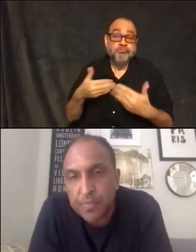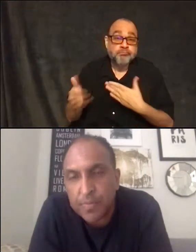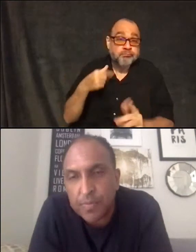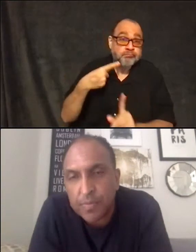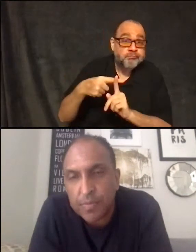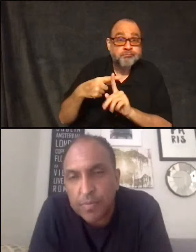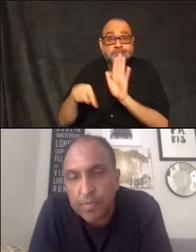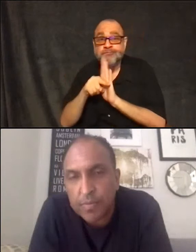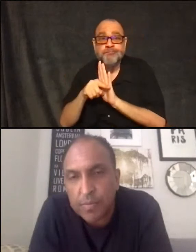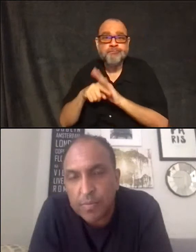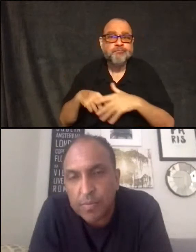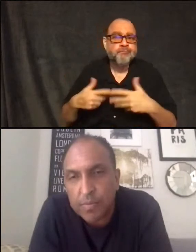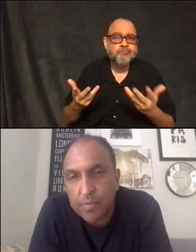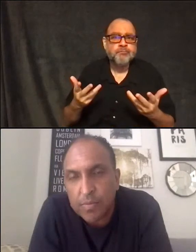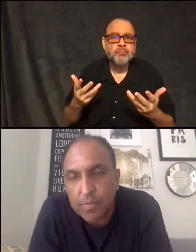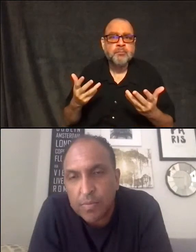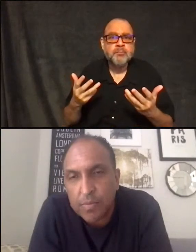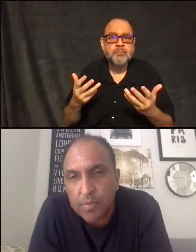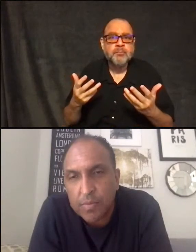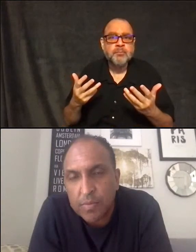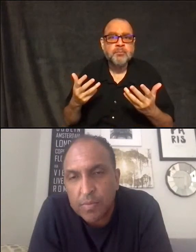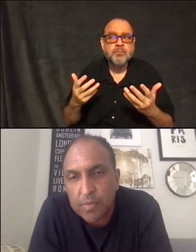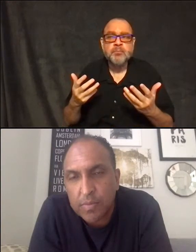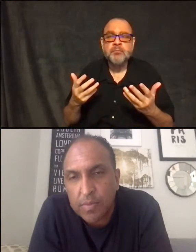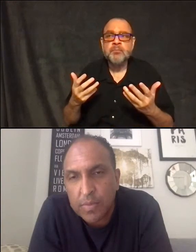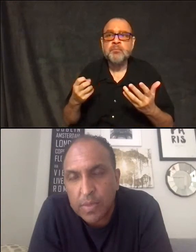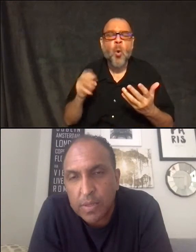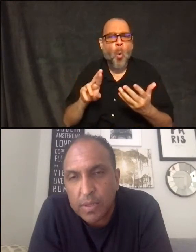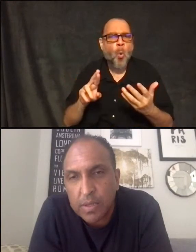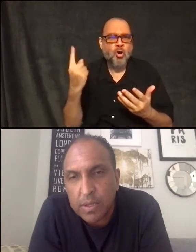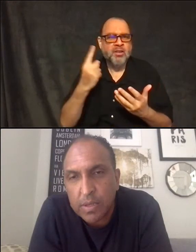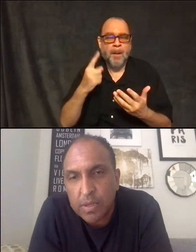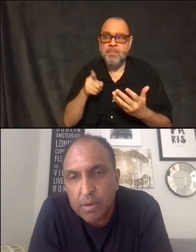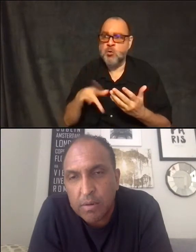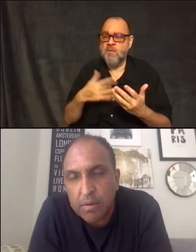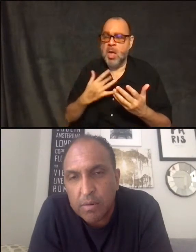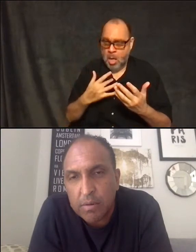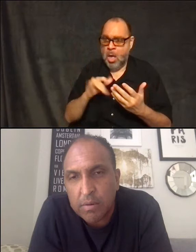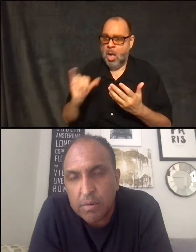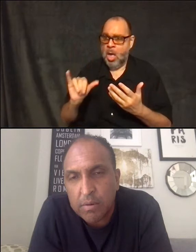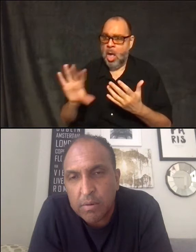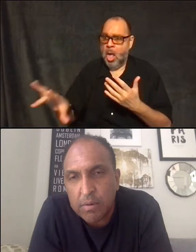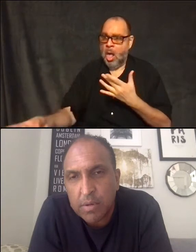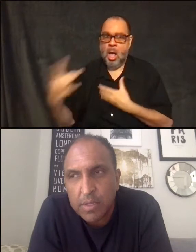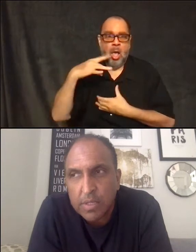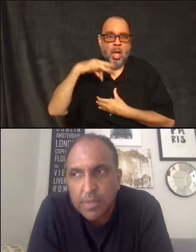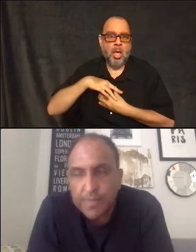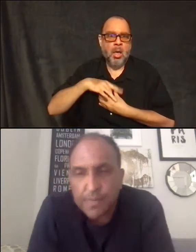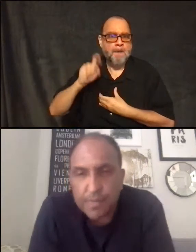audio rooms is here to stay." And it's like it's gonna be part of my toolkit. You remember there was that aha moment or like any exciting things happening there?